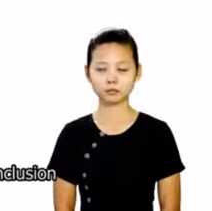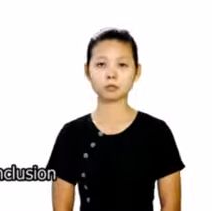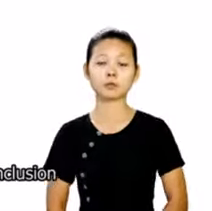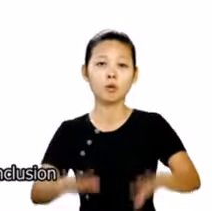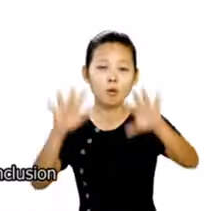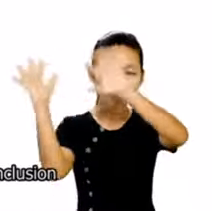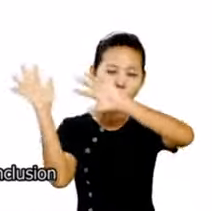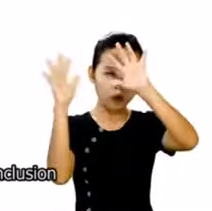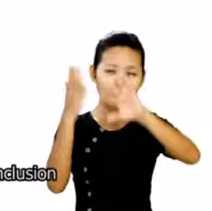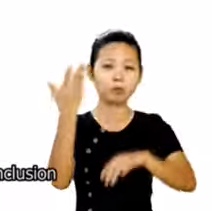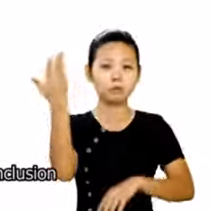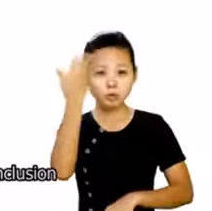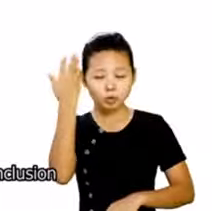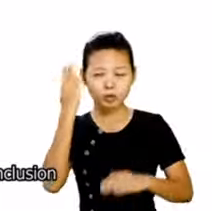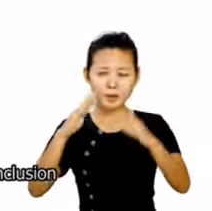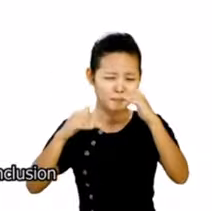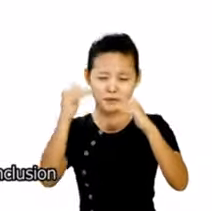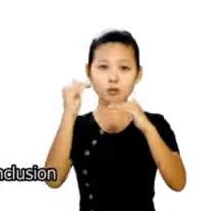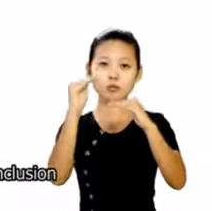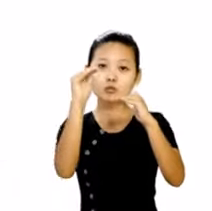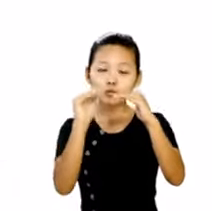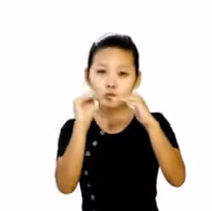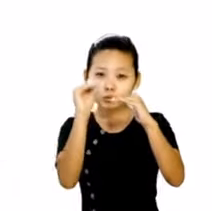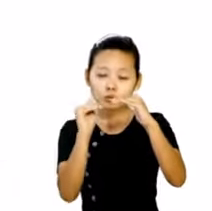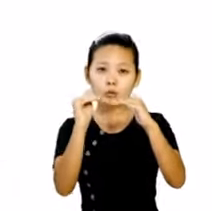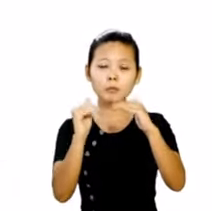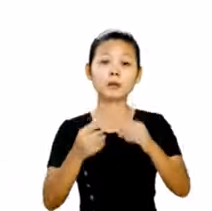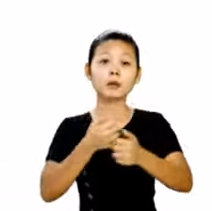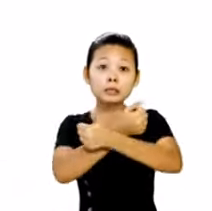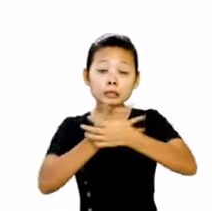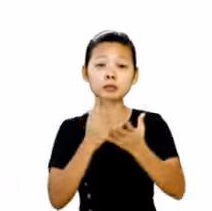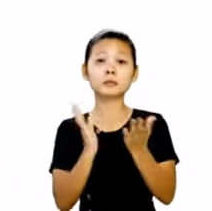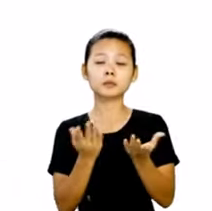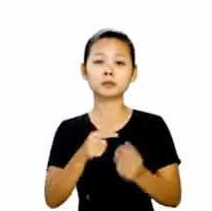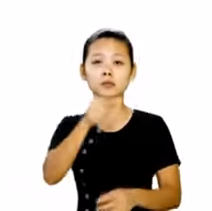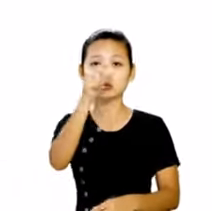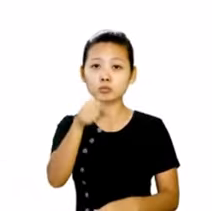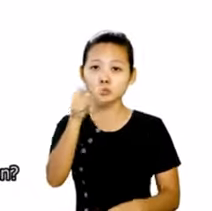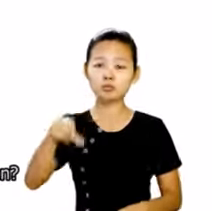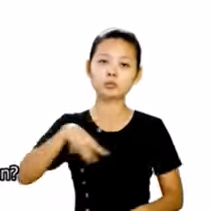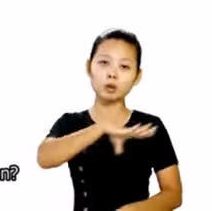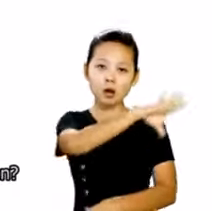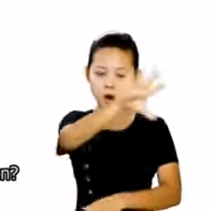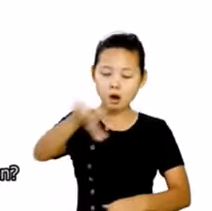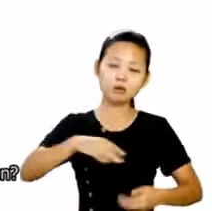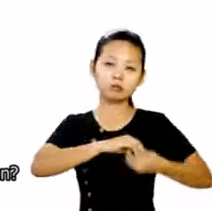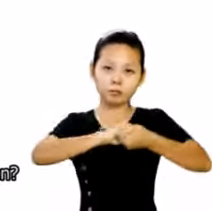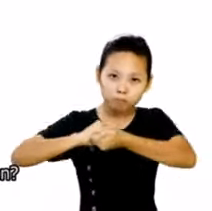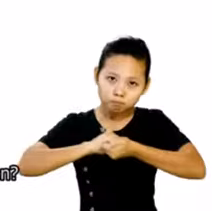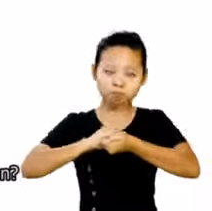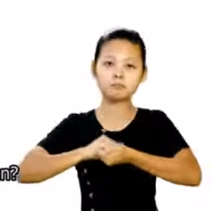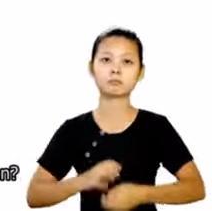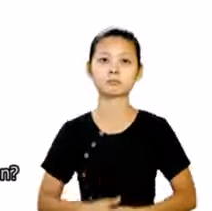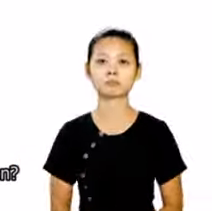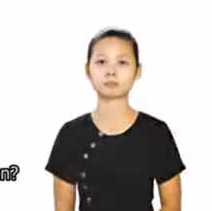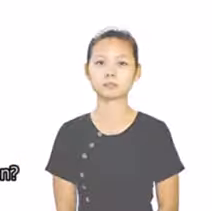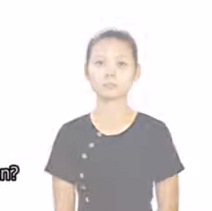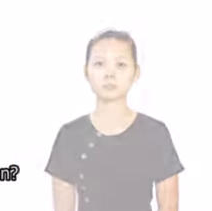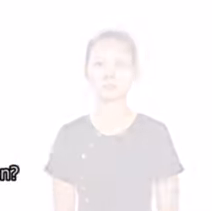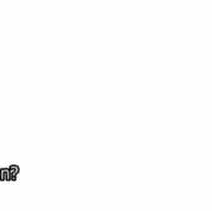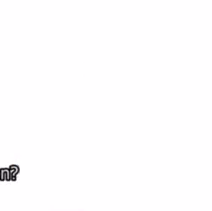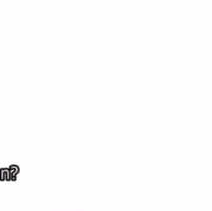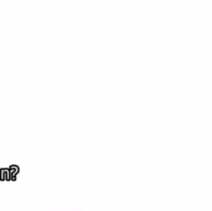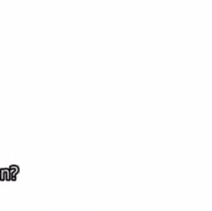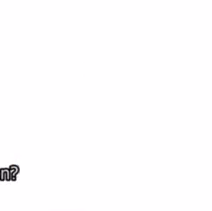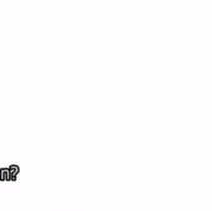To understand the importance of inclusion in reducing disaster risks, we should first define